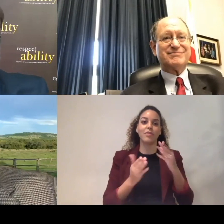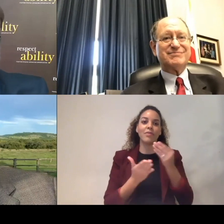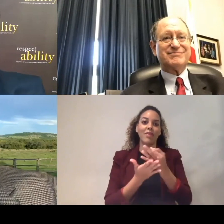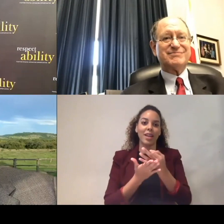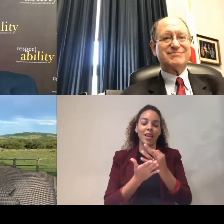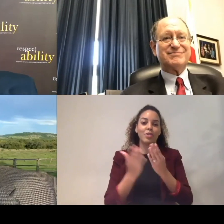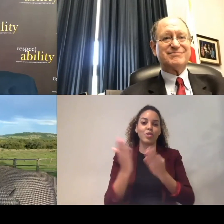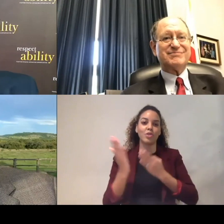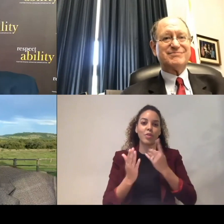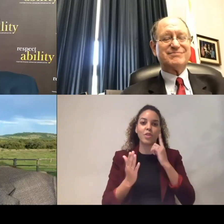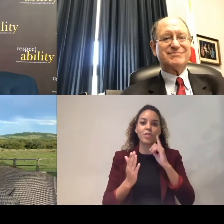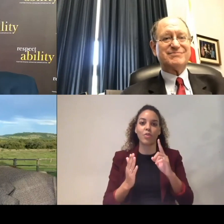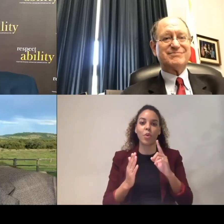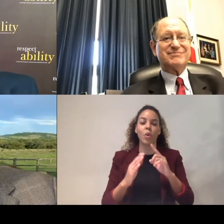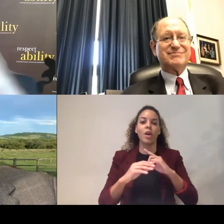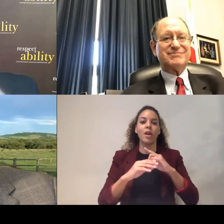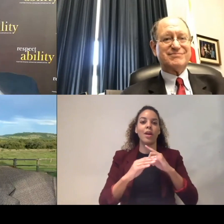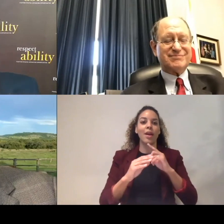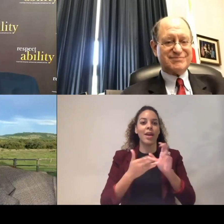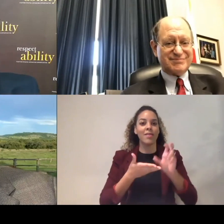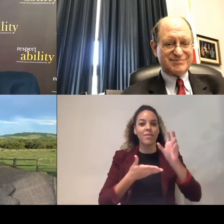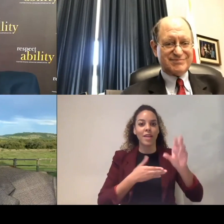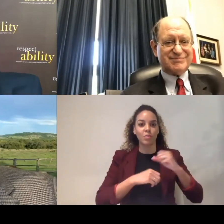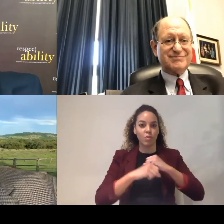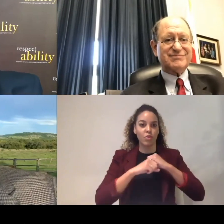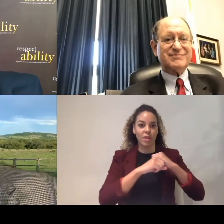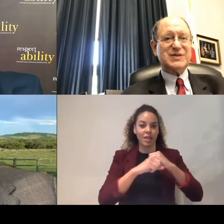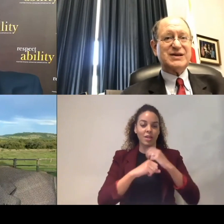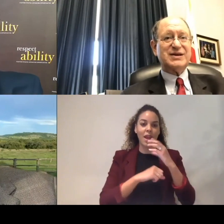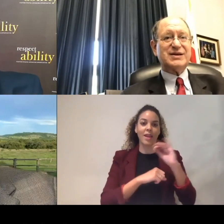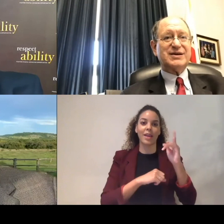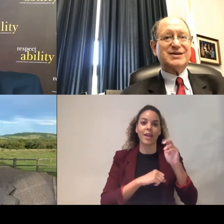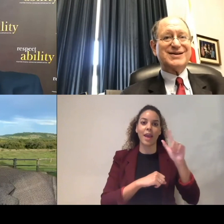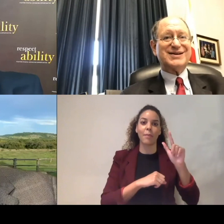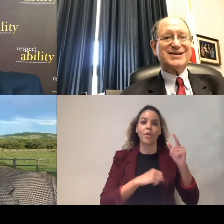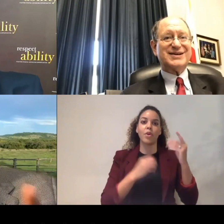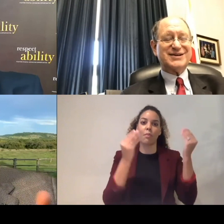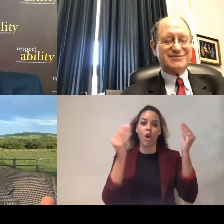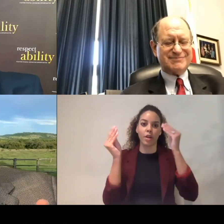Protection, Entrepreneurship, and Capital Markets. Note the themes that he